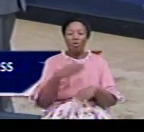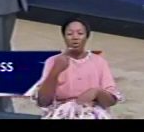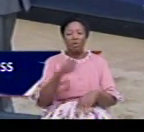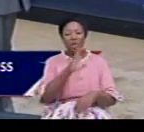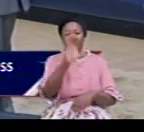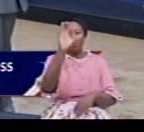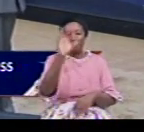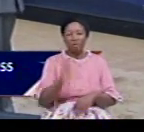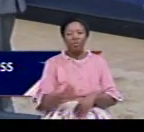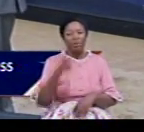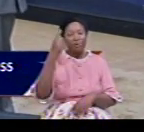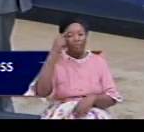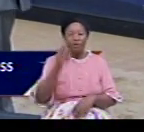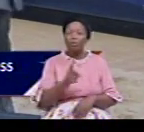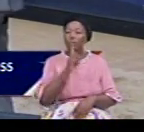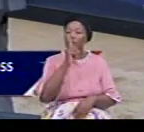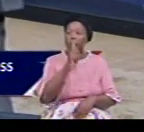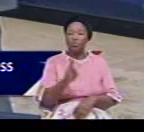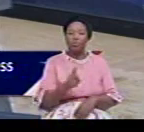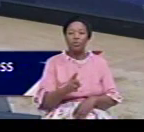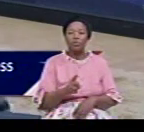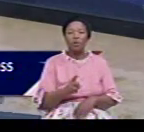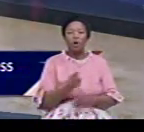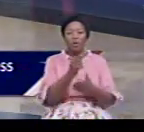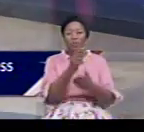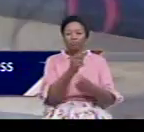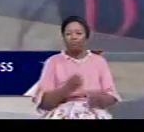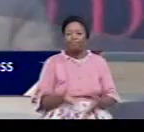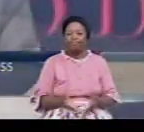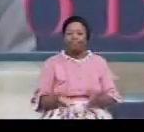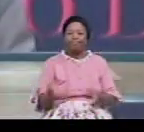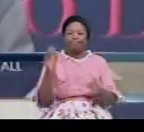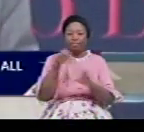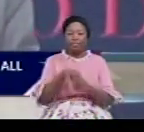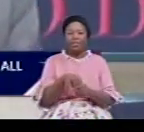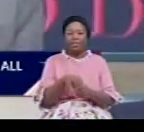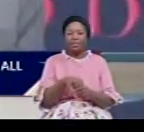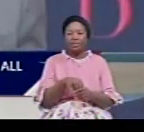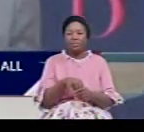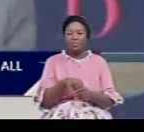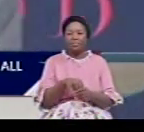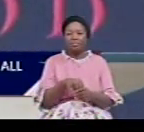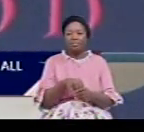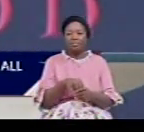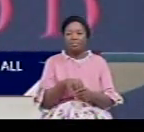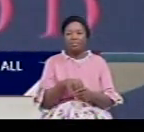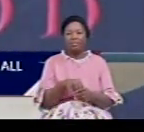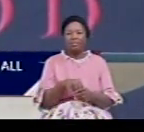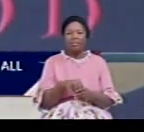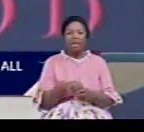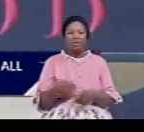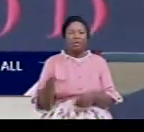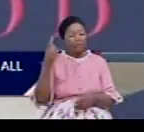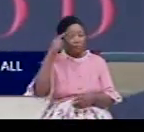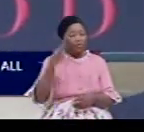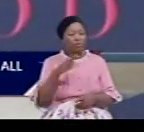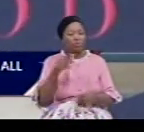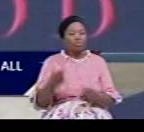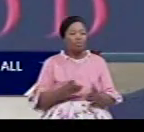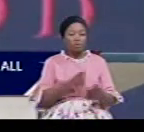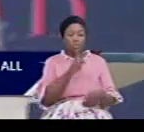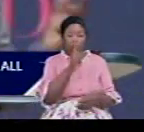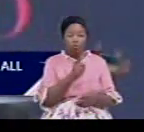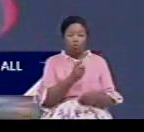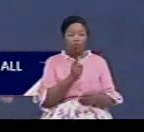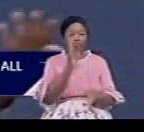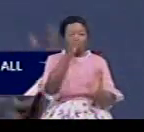for true partakers. Look at number one. Number one is the redemptive atonement of Christ